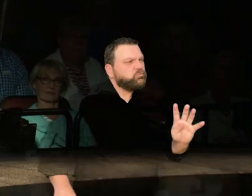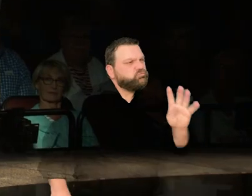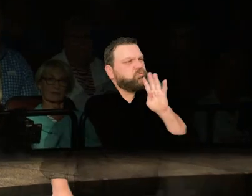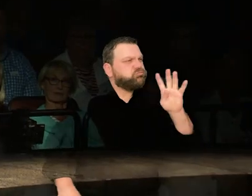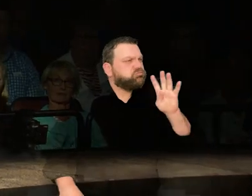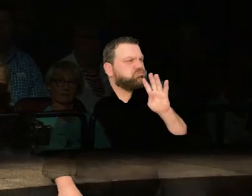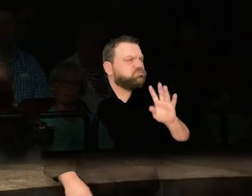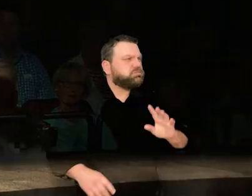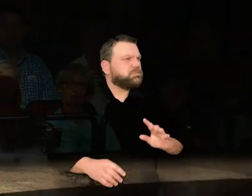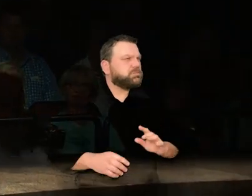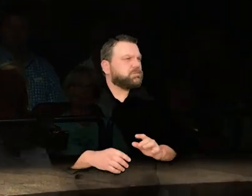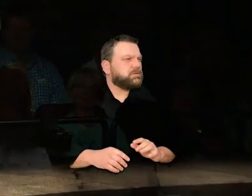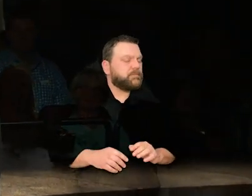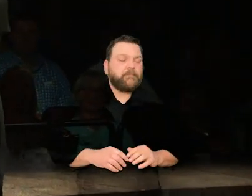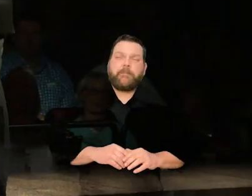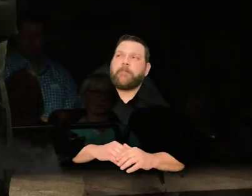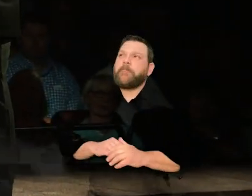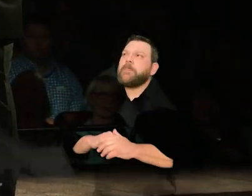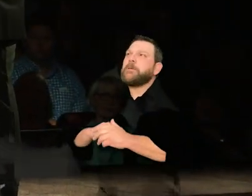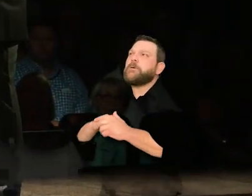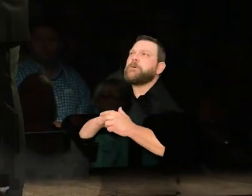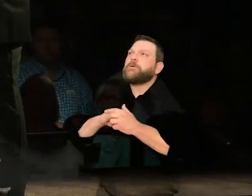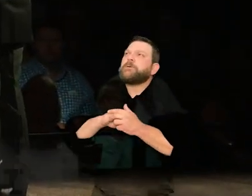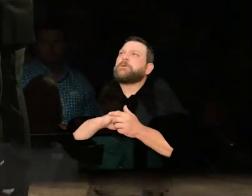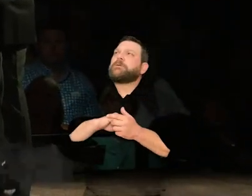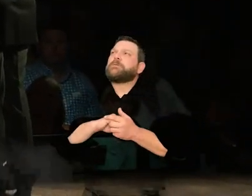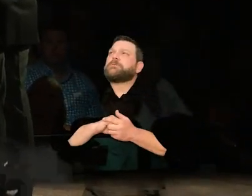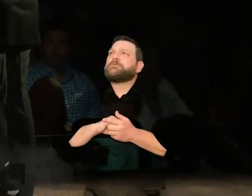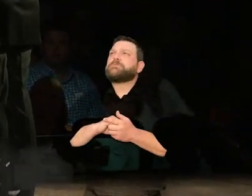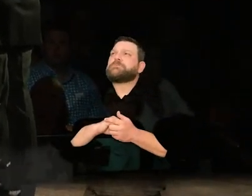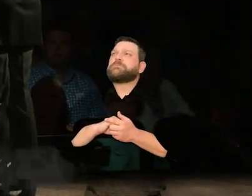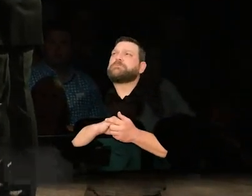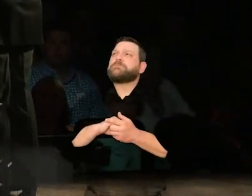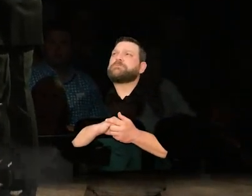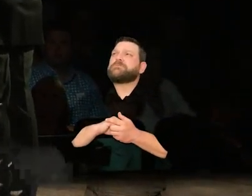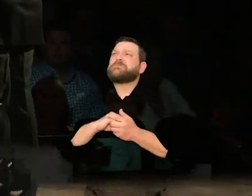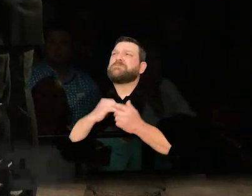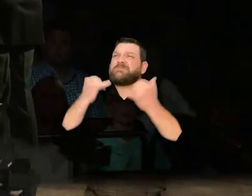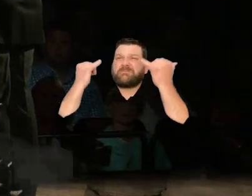Today, she's half forgotten.